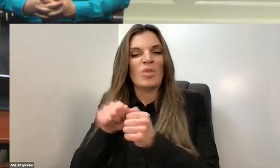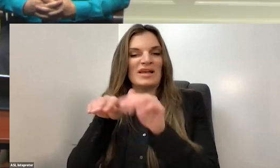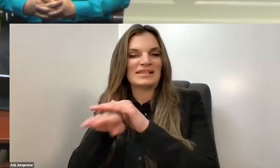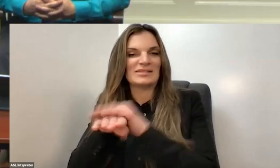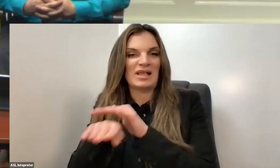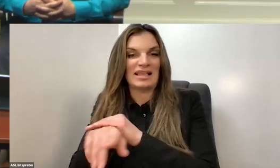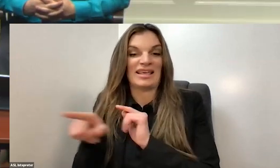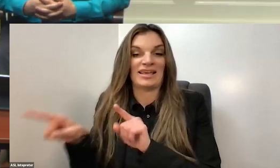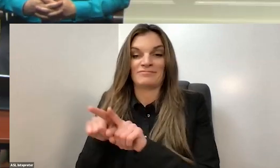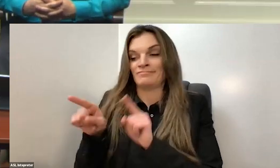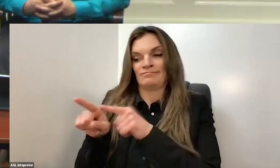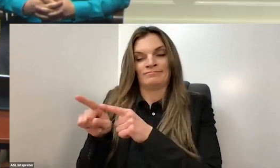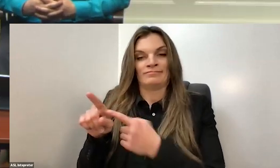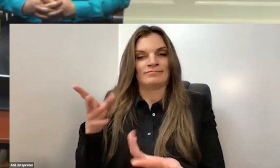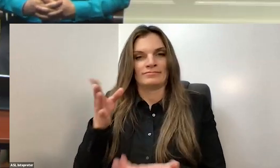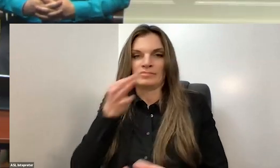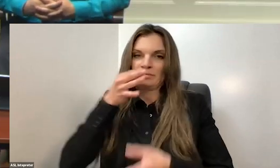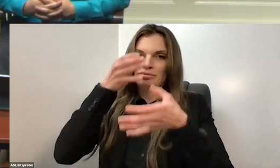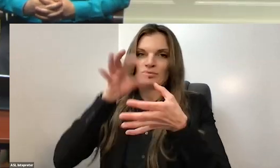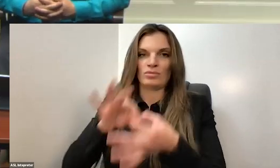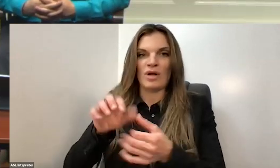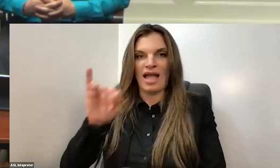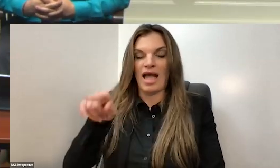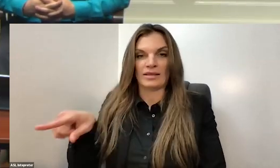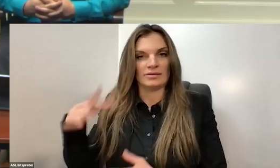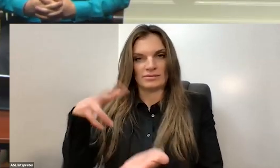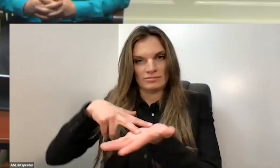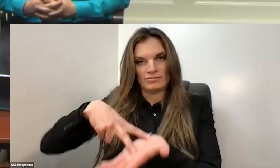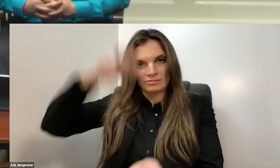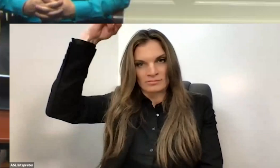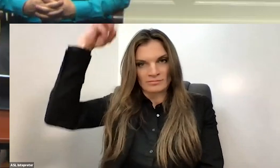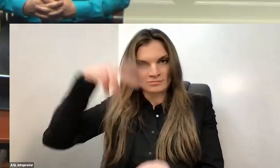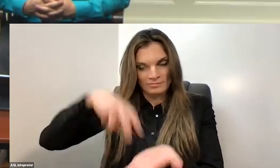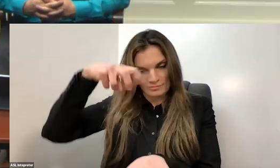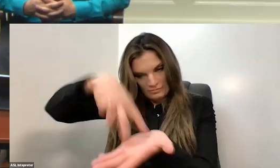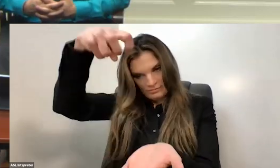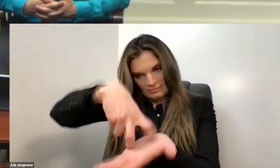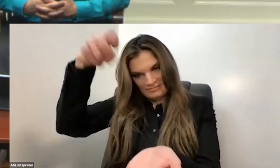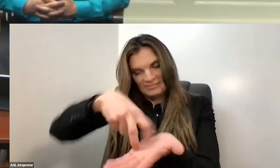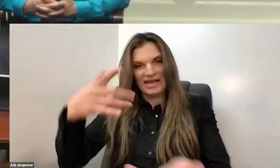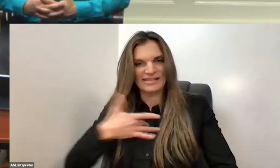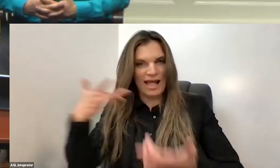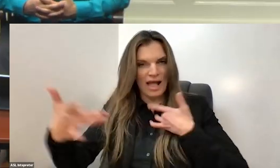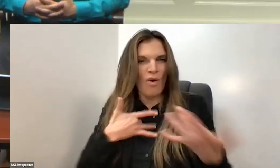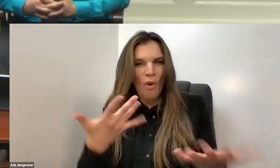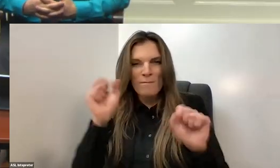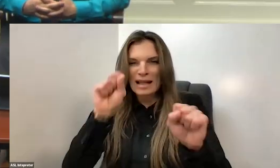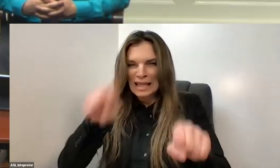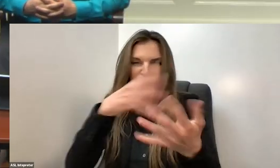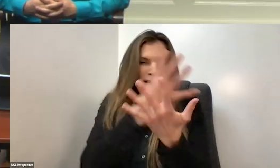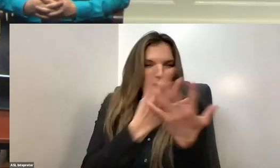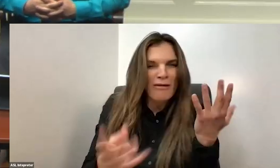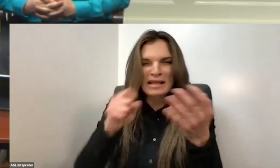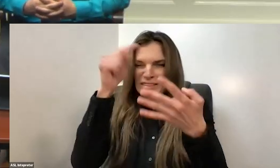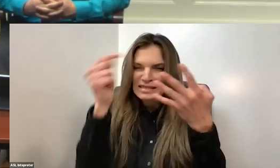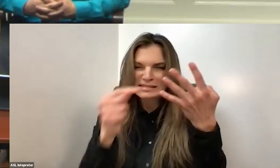You couldn't get someone more excited than him around AI and the possibilities. I'm more kind